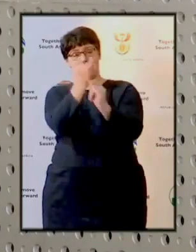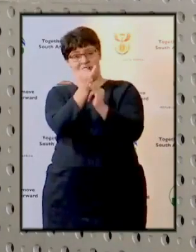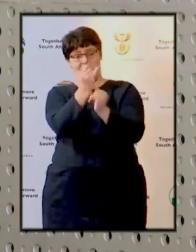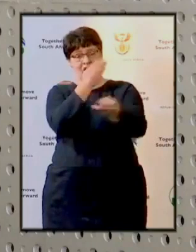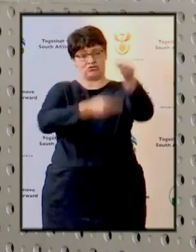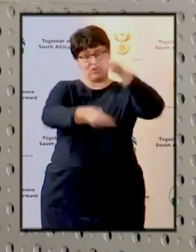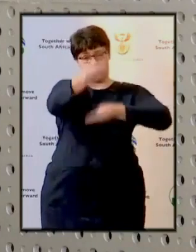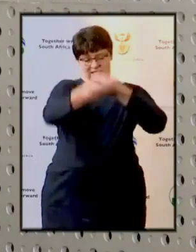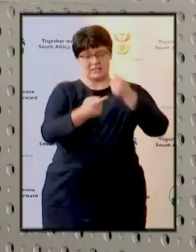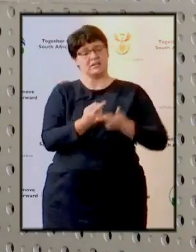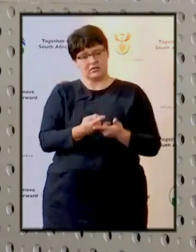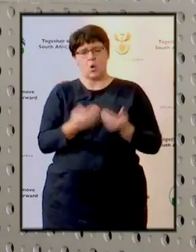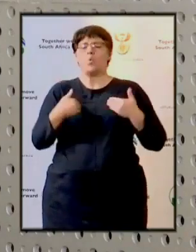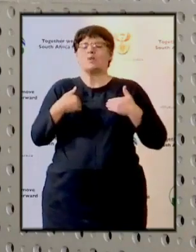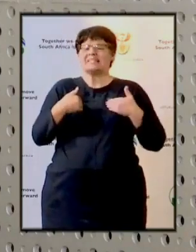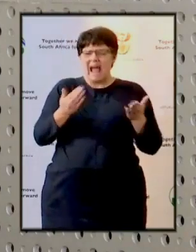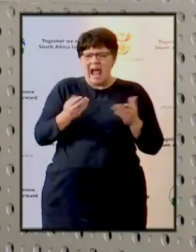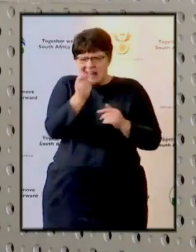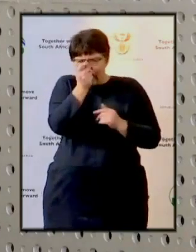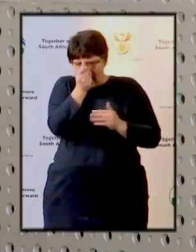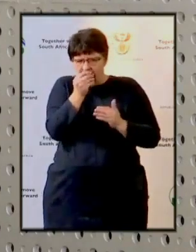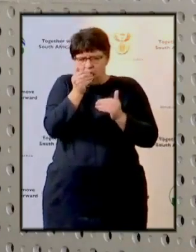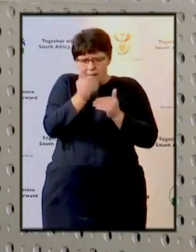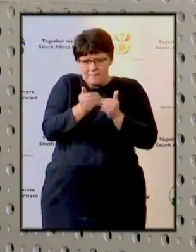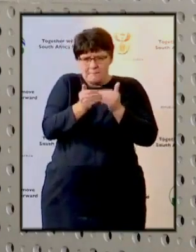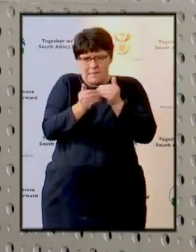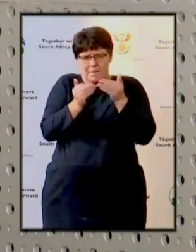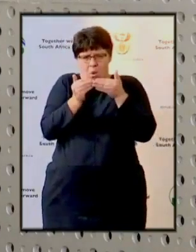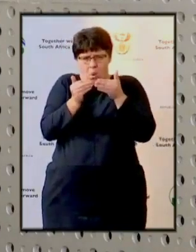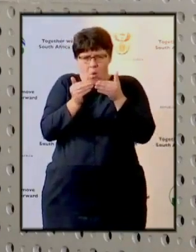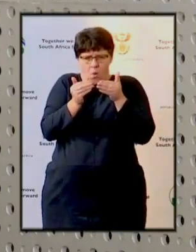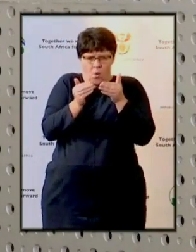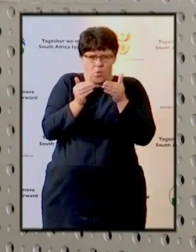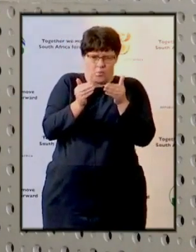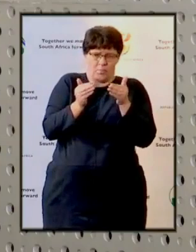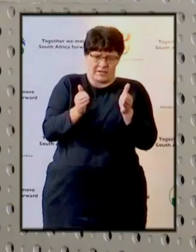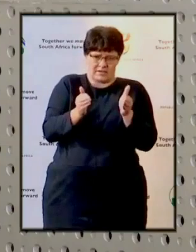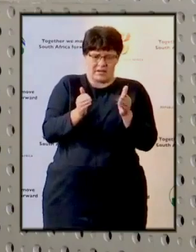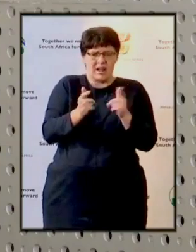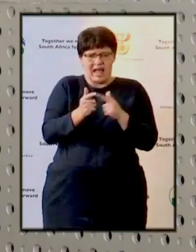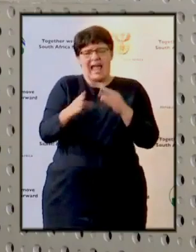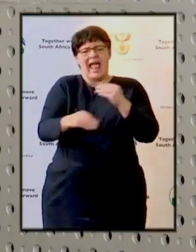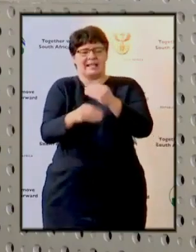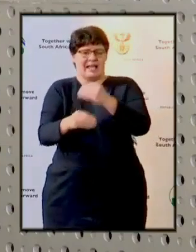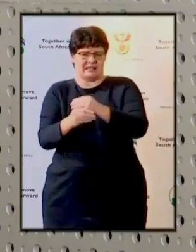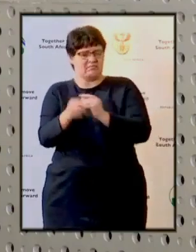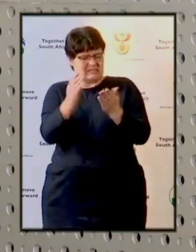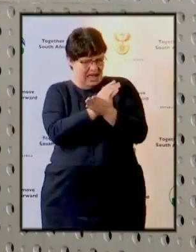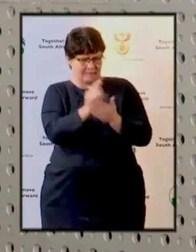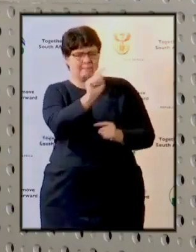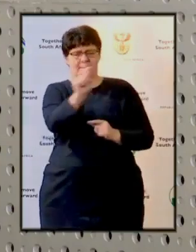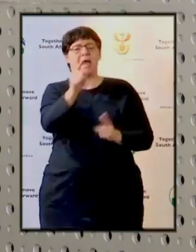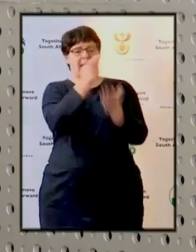exports, we've started with a gradual reopening with additional products that are now permitted to